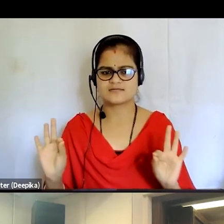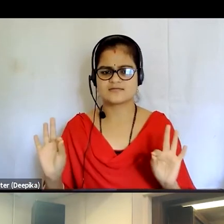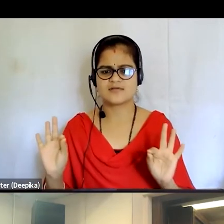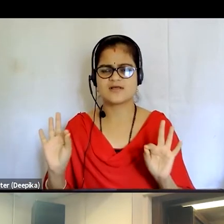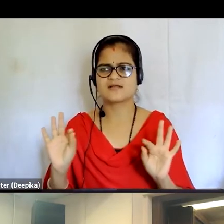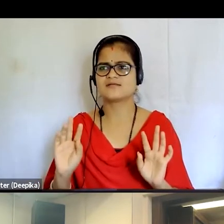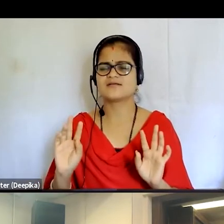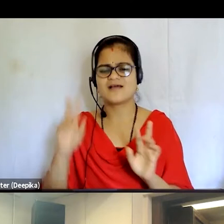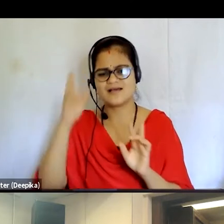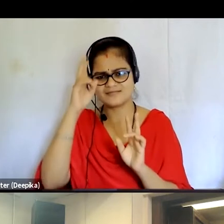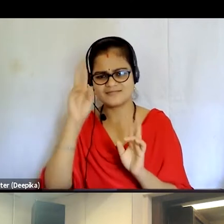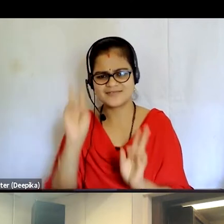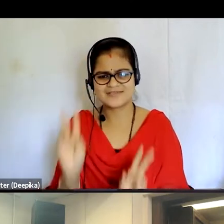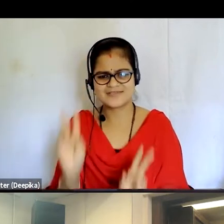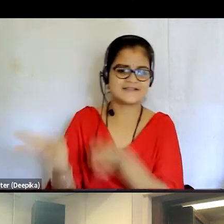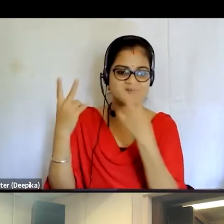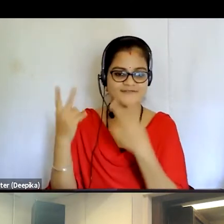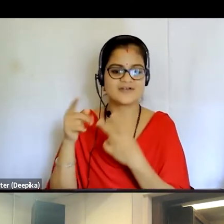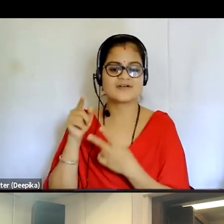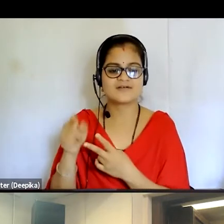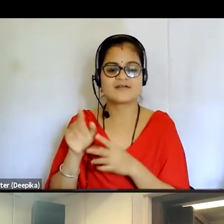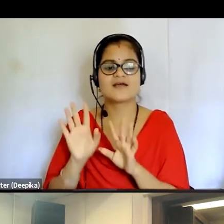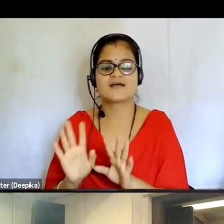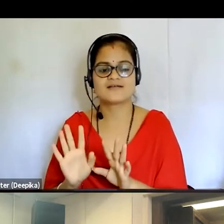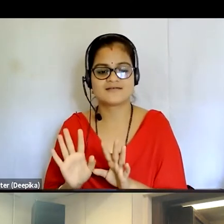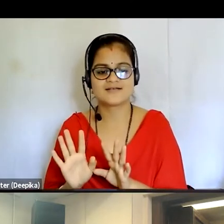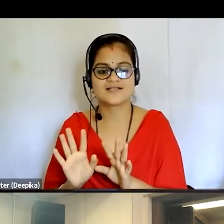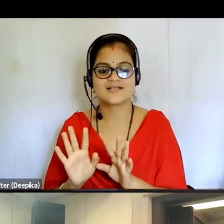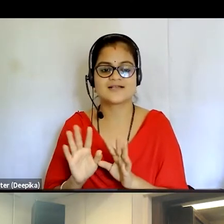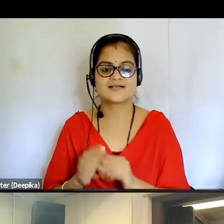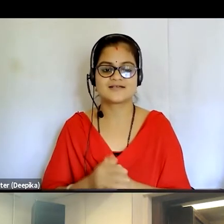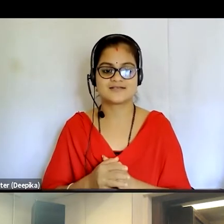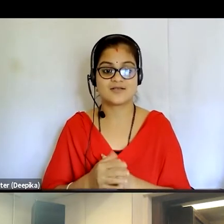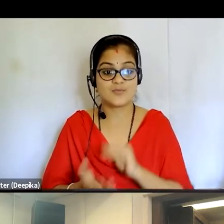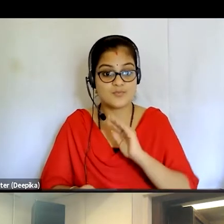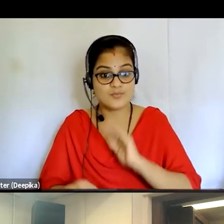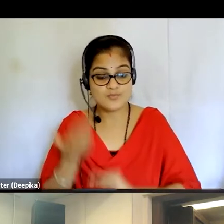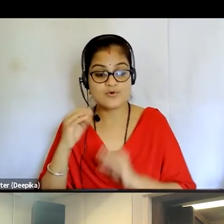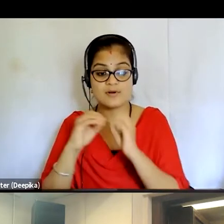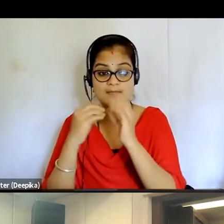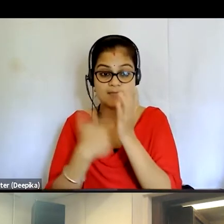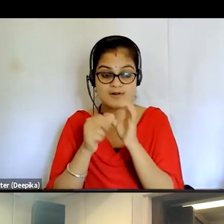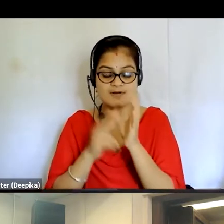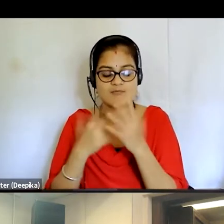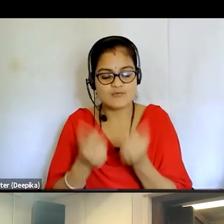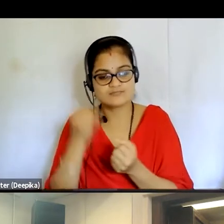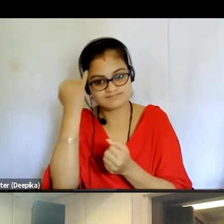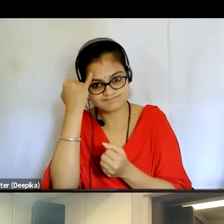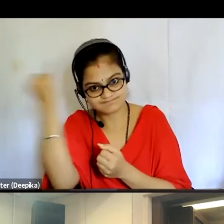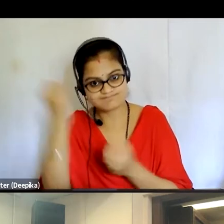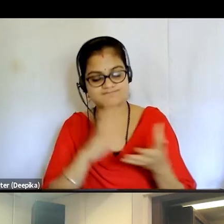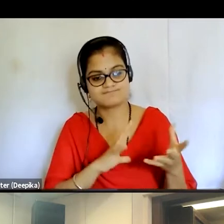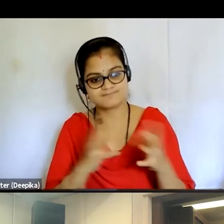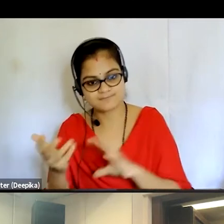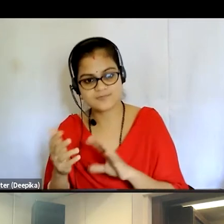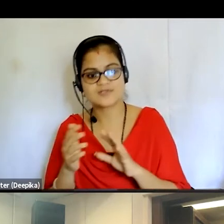terms, right? So it's not just descriptors, because, you know, most brands would like to be innovative. Most brands would like to